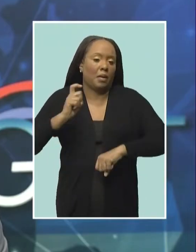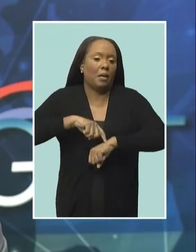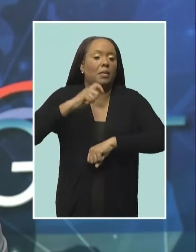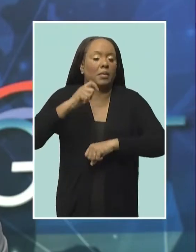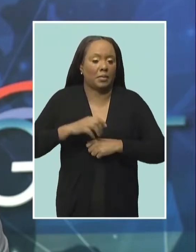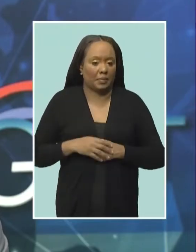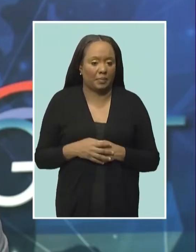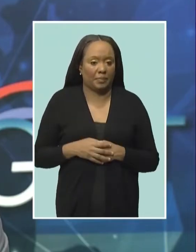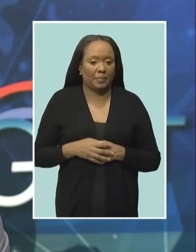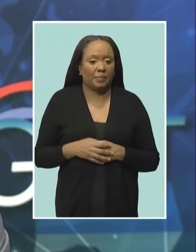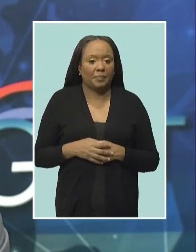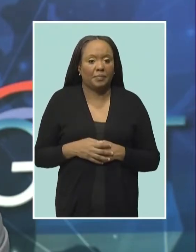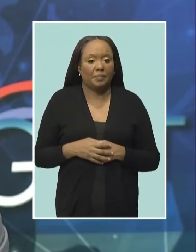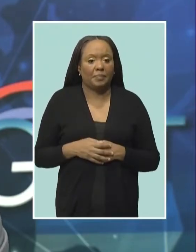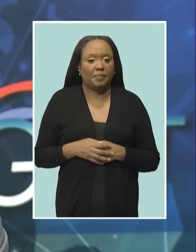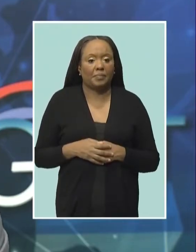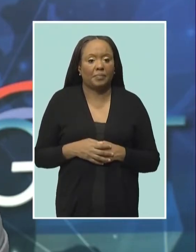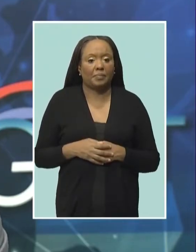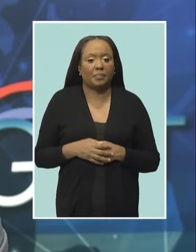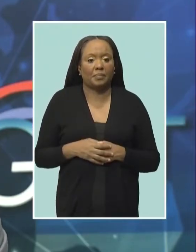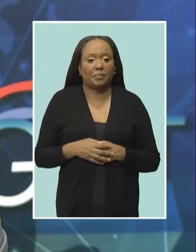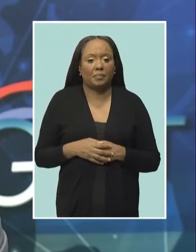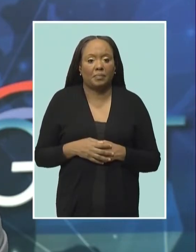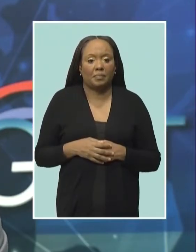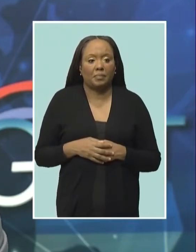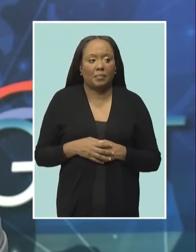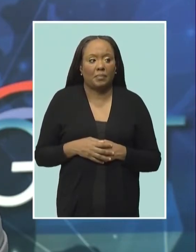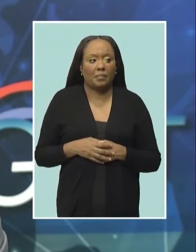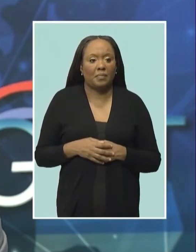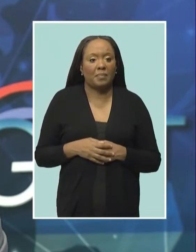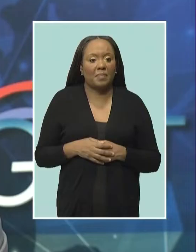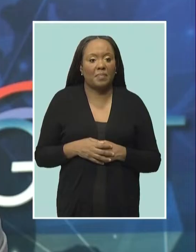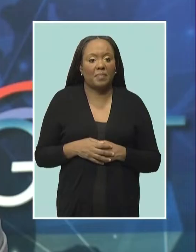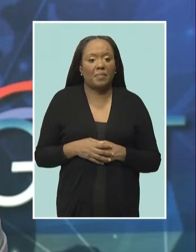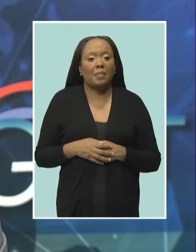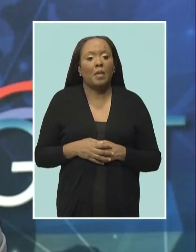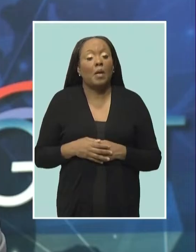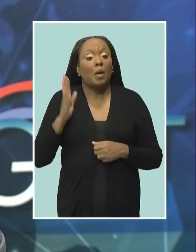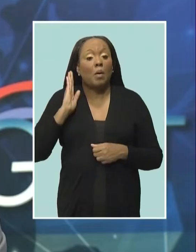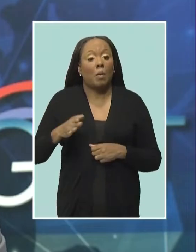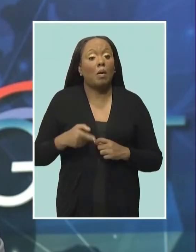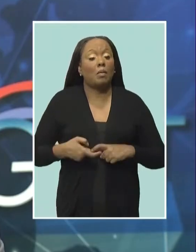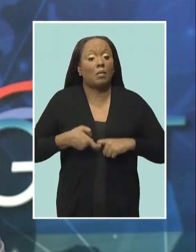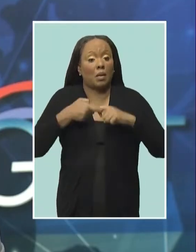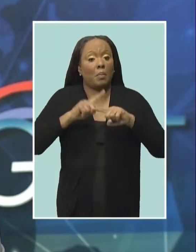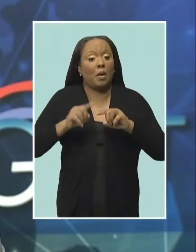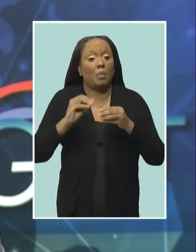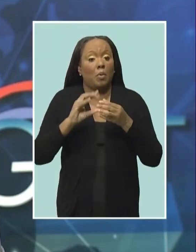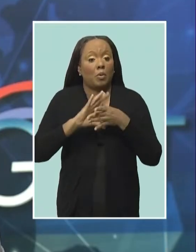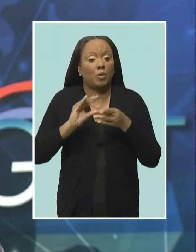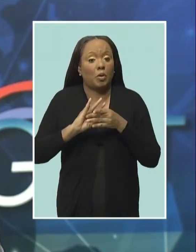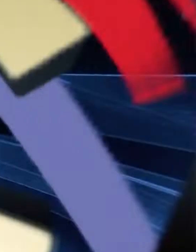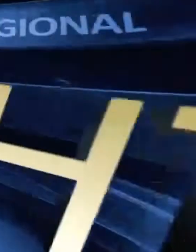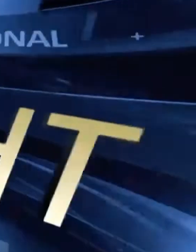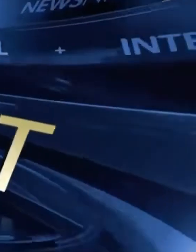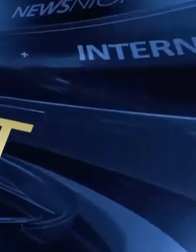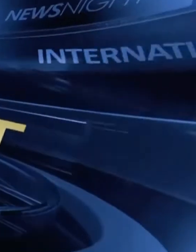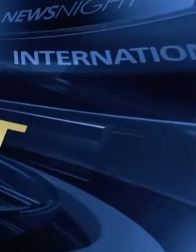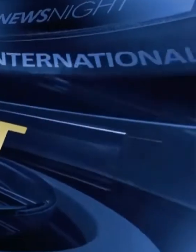time. The House of Assembly postpones today's sitting. We'll tell you why after this break.